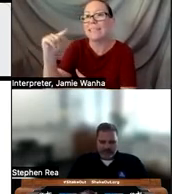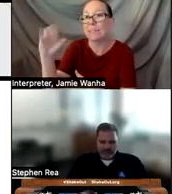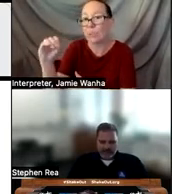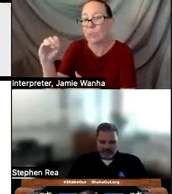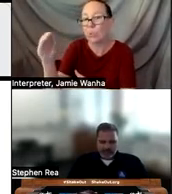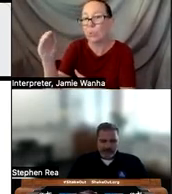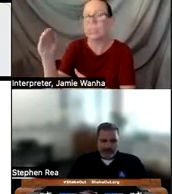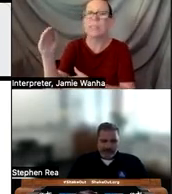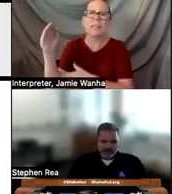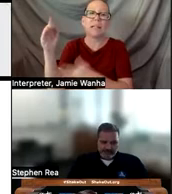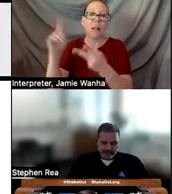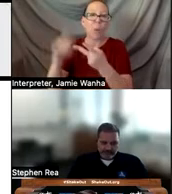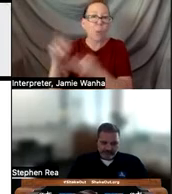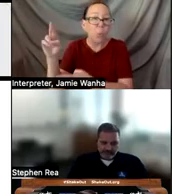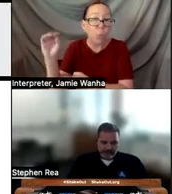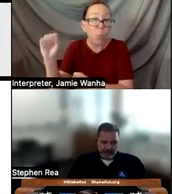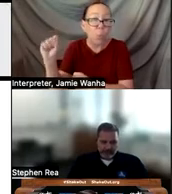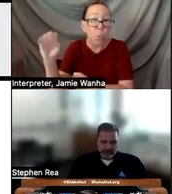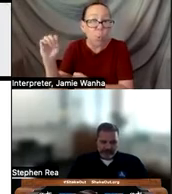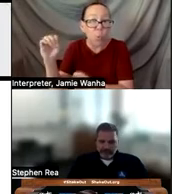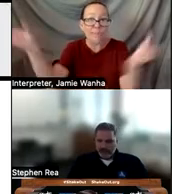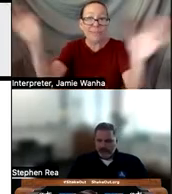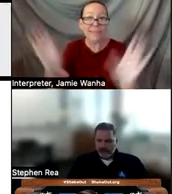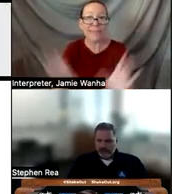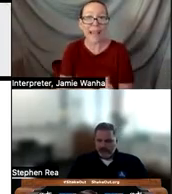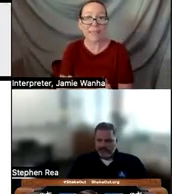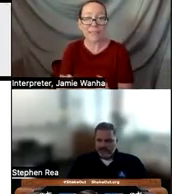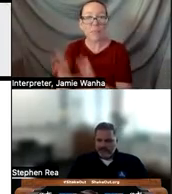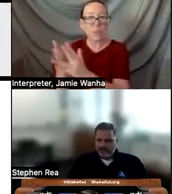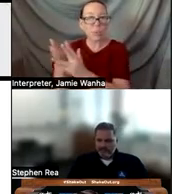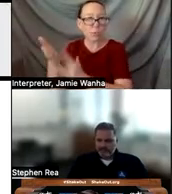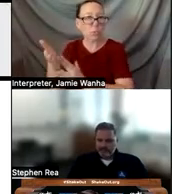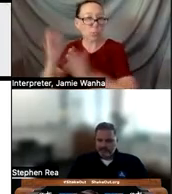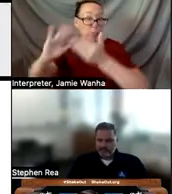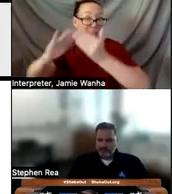and then the Rose Canyon Fault that goes through the urban area of San Diego.